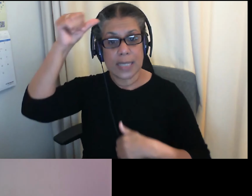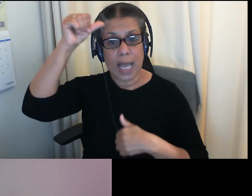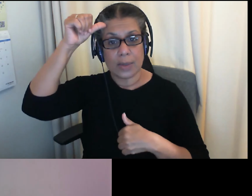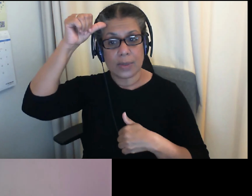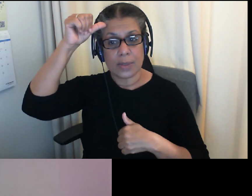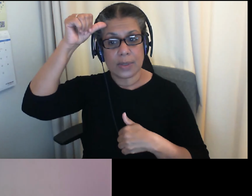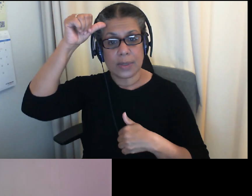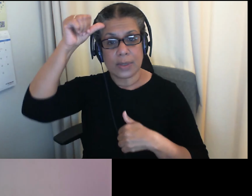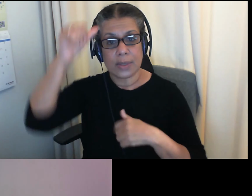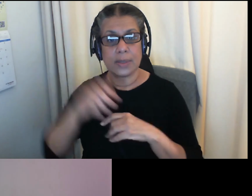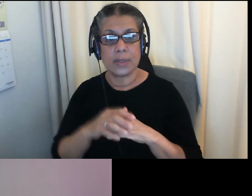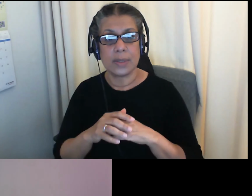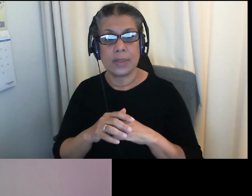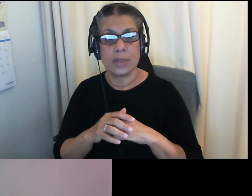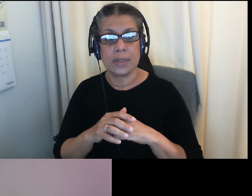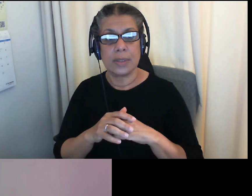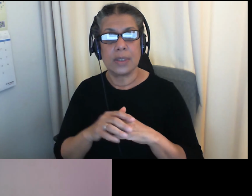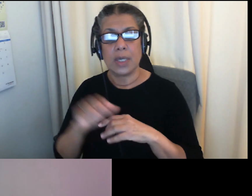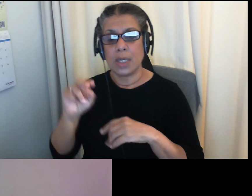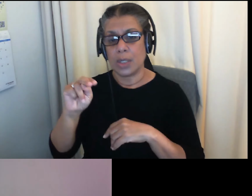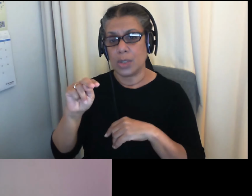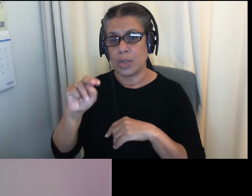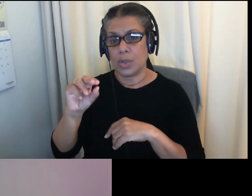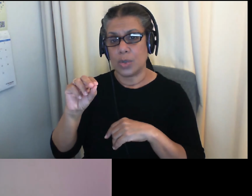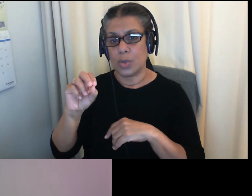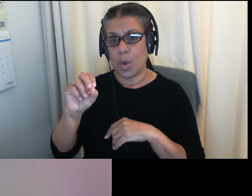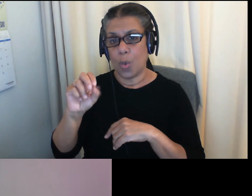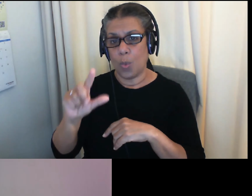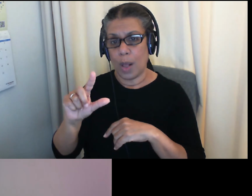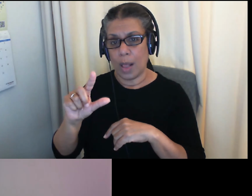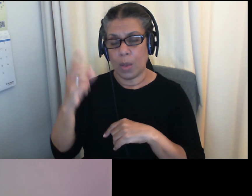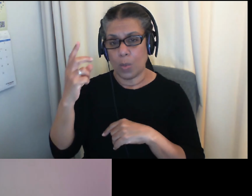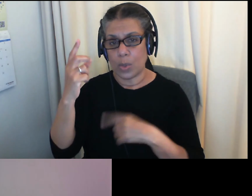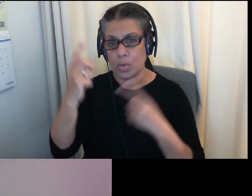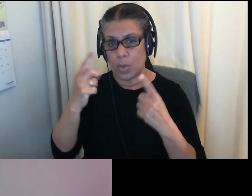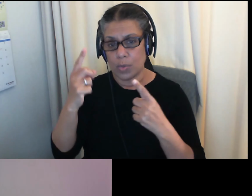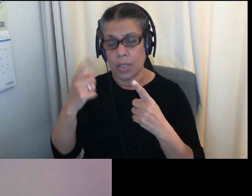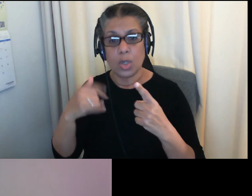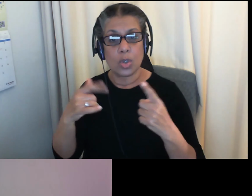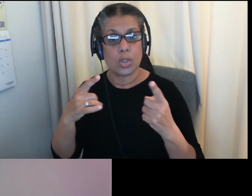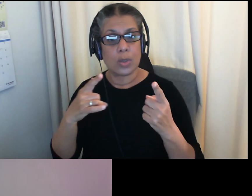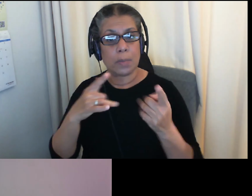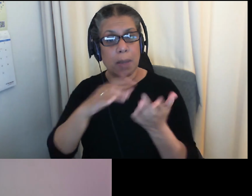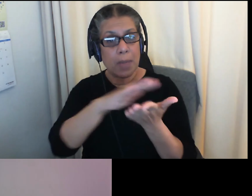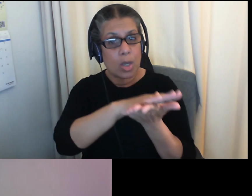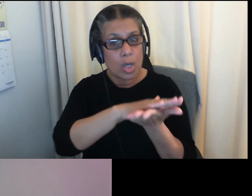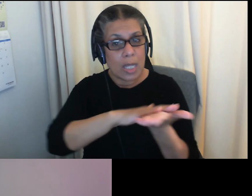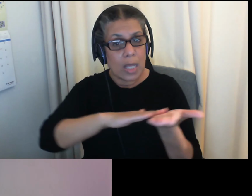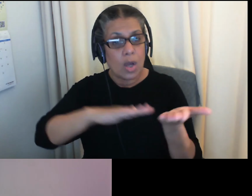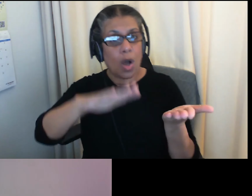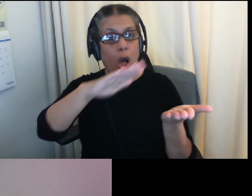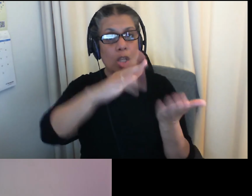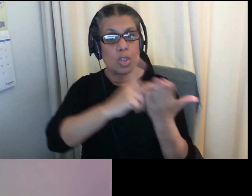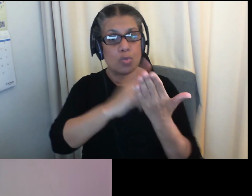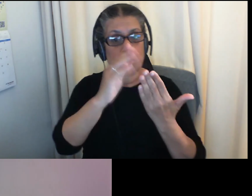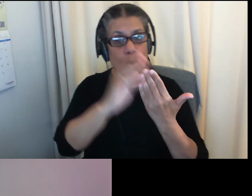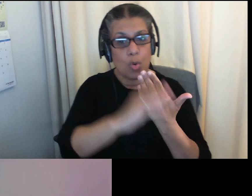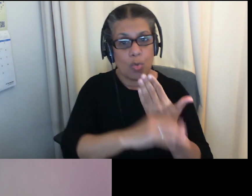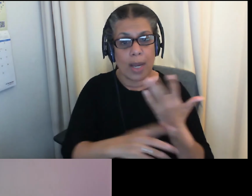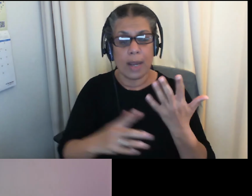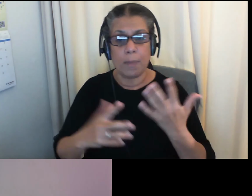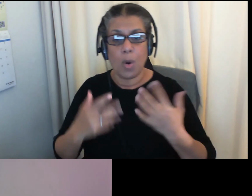I mean, Noah was wondering in particular whether it might be useful in collegiate recovery programs or you know, recovery high